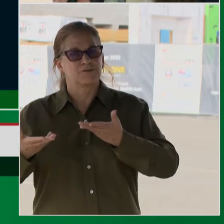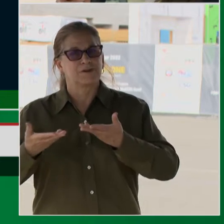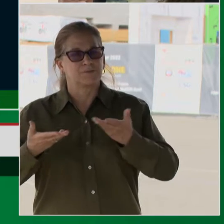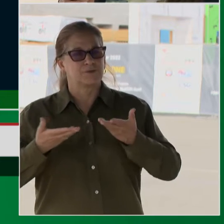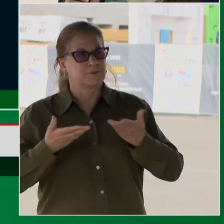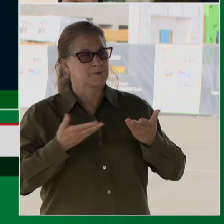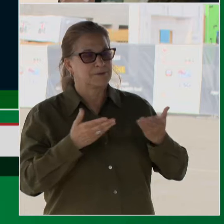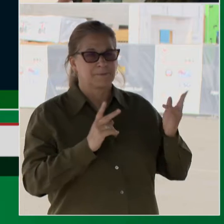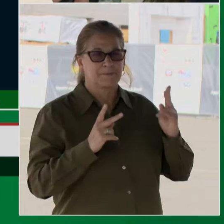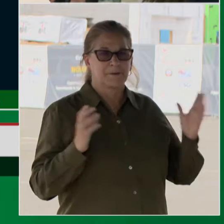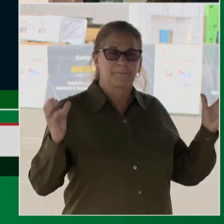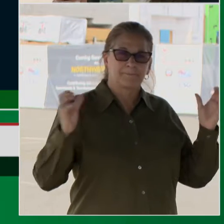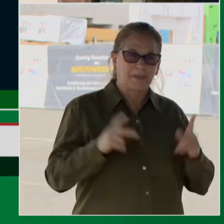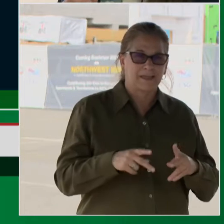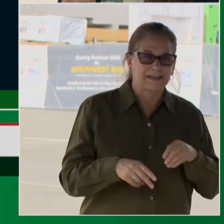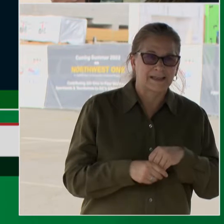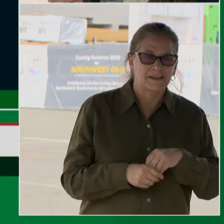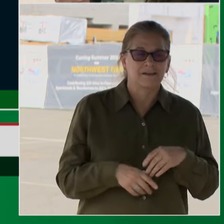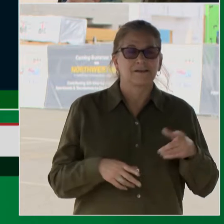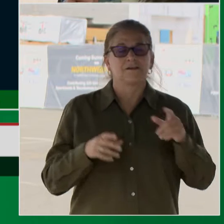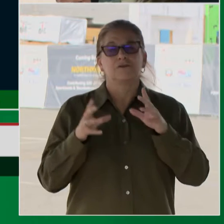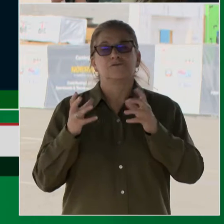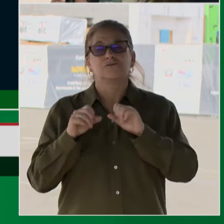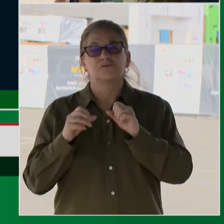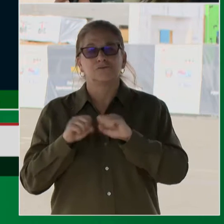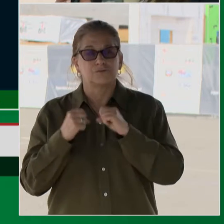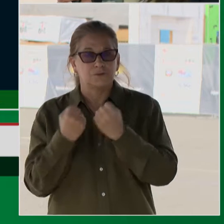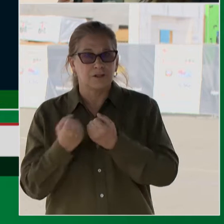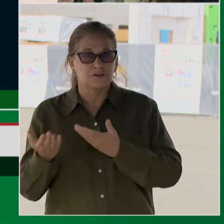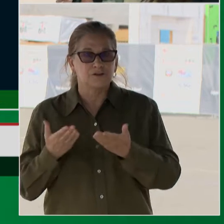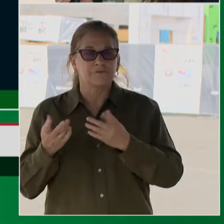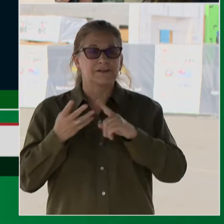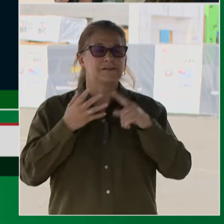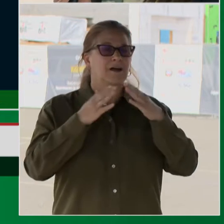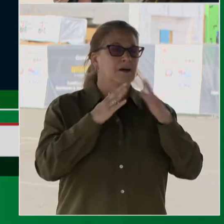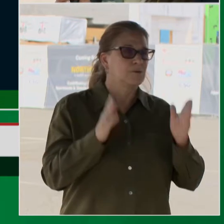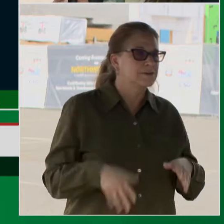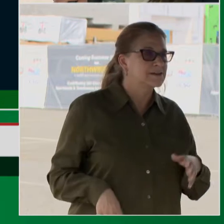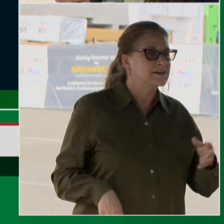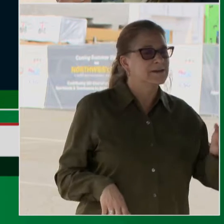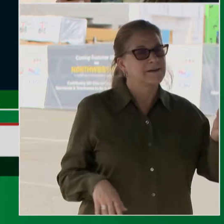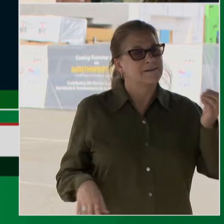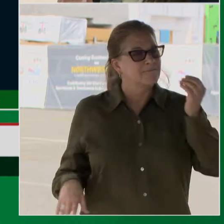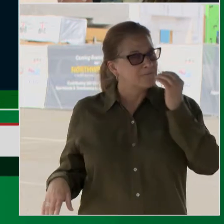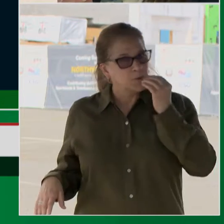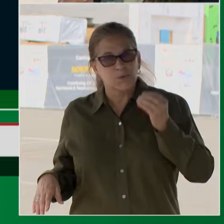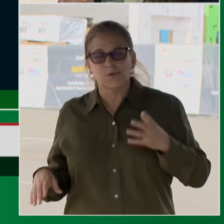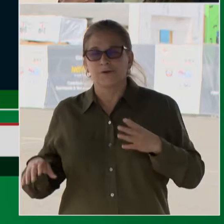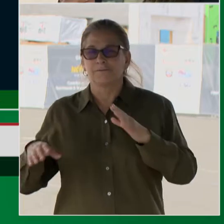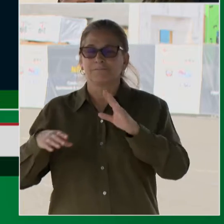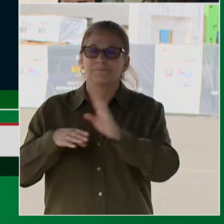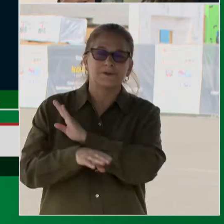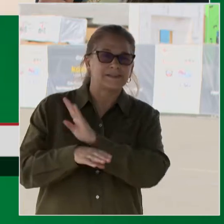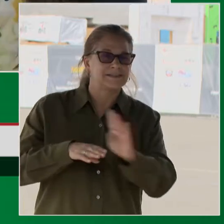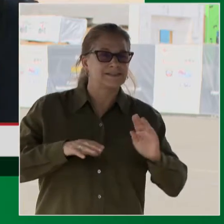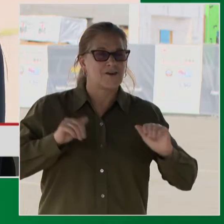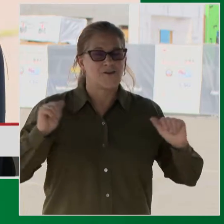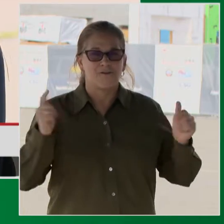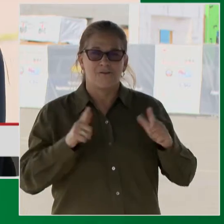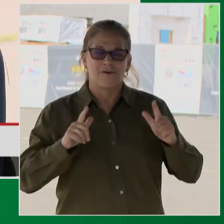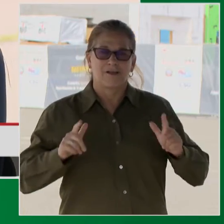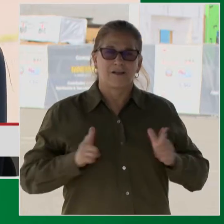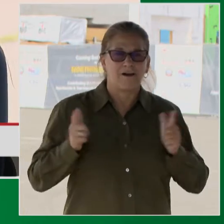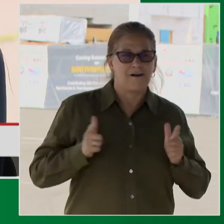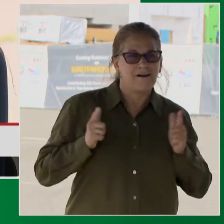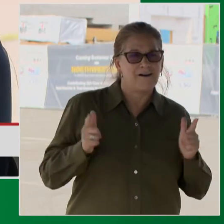supporting social services and housing and all the other things that make our city a strong place for residents. Absolutely. And one of the primary sources of